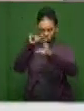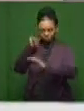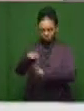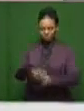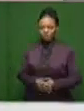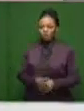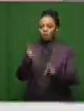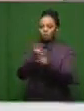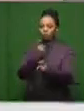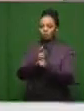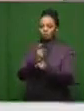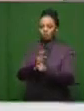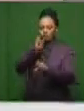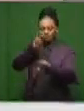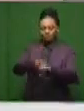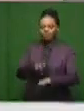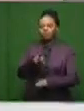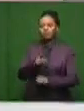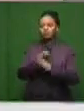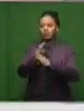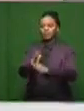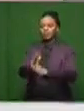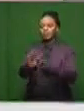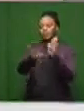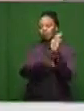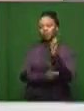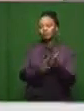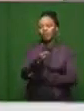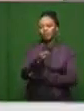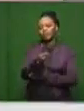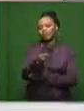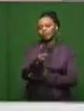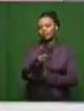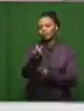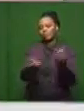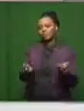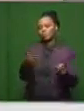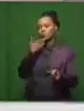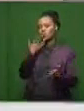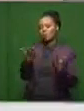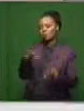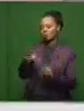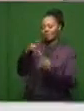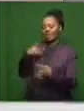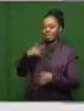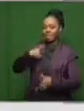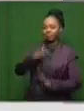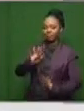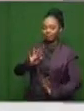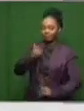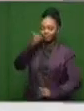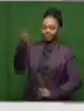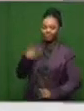constitutional right of individuals who choose not to have a vaccine but having made that choice